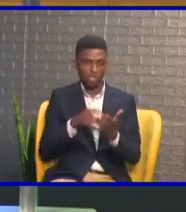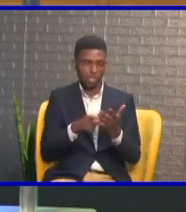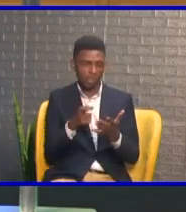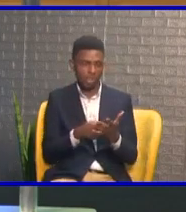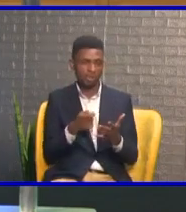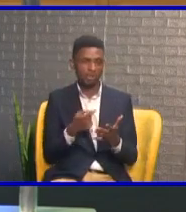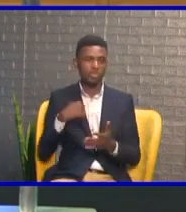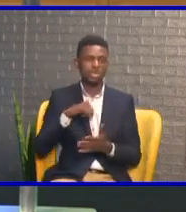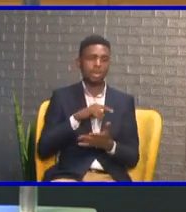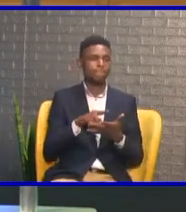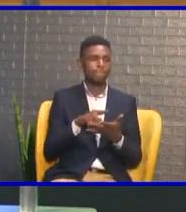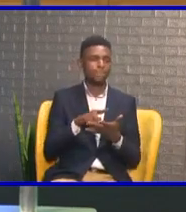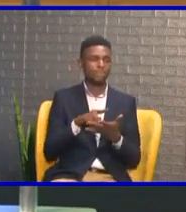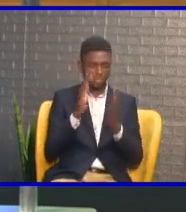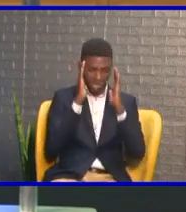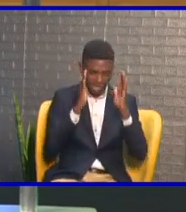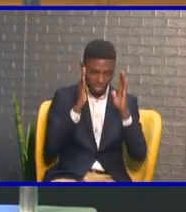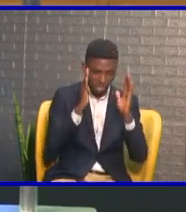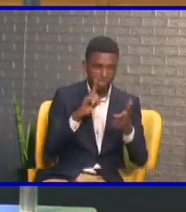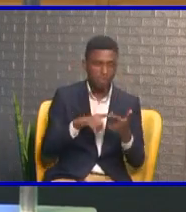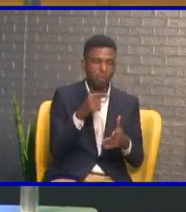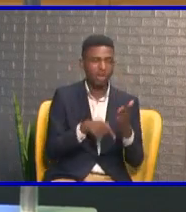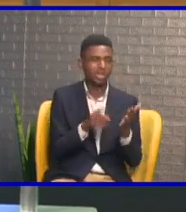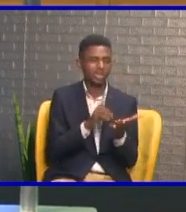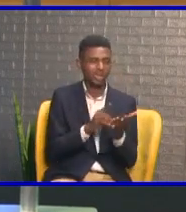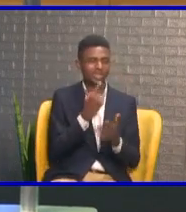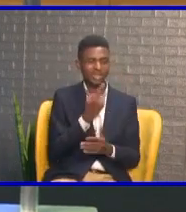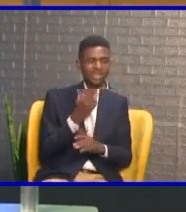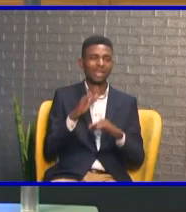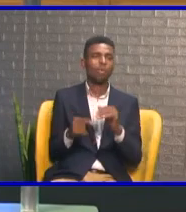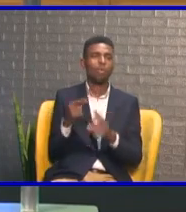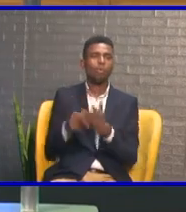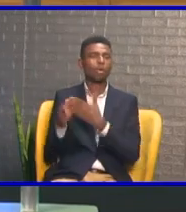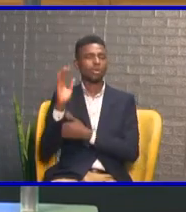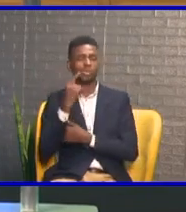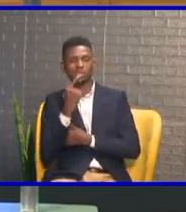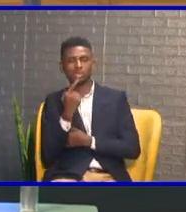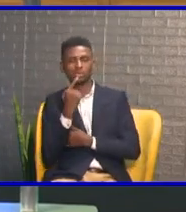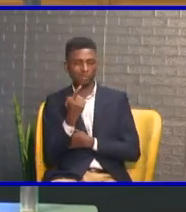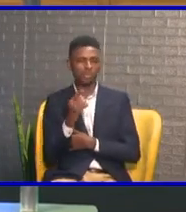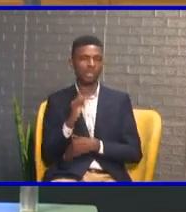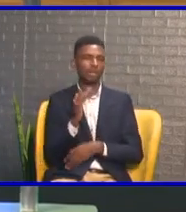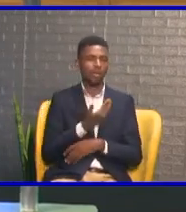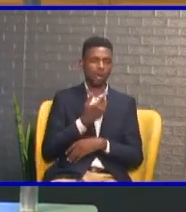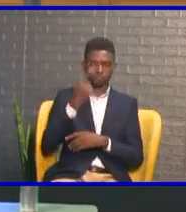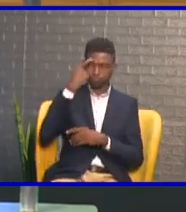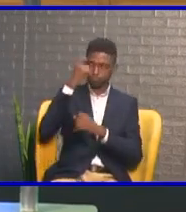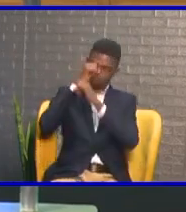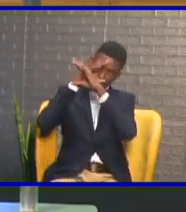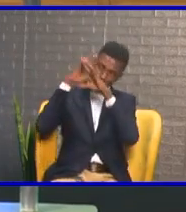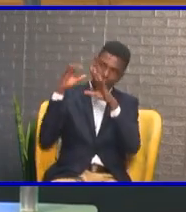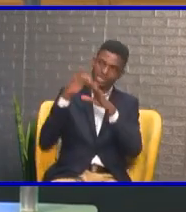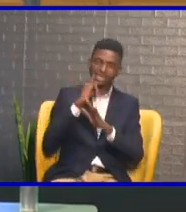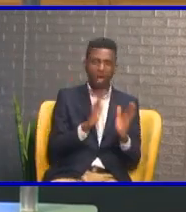pay more regard to what the doctor said than to what God said. So our imagination is according to what the doctor